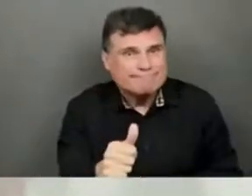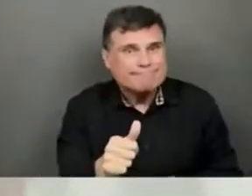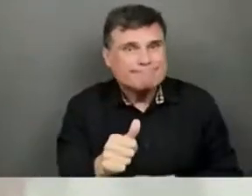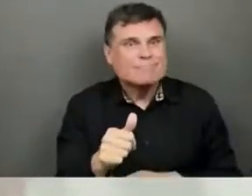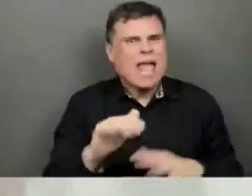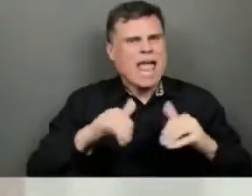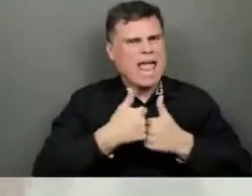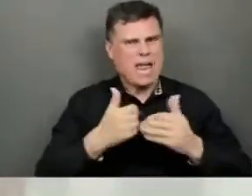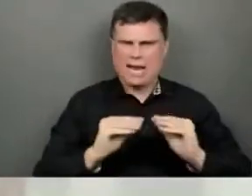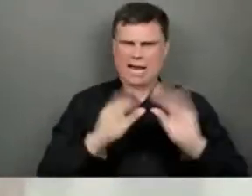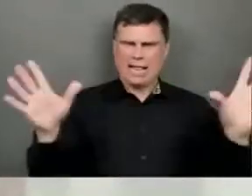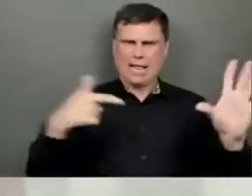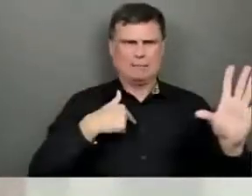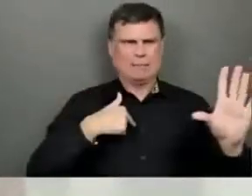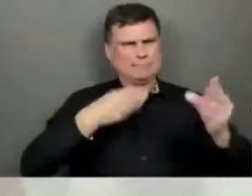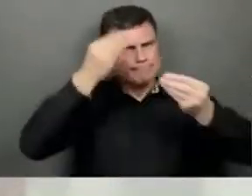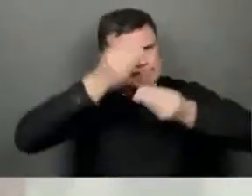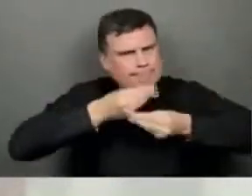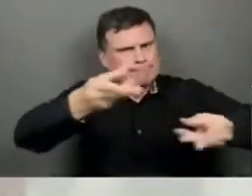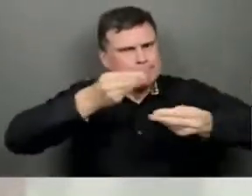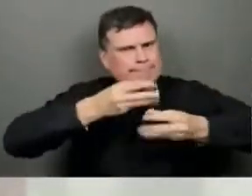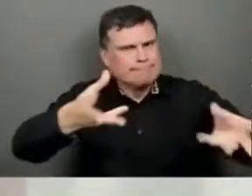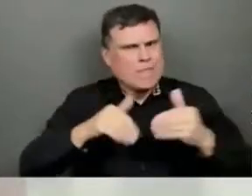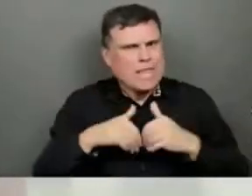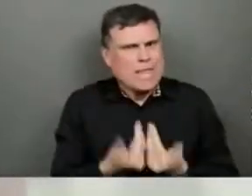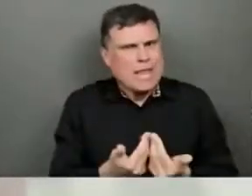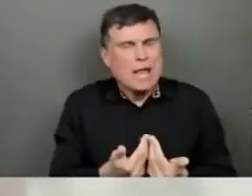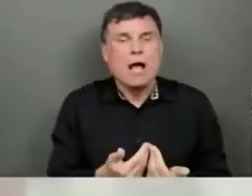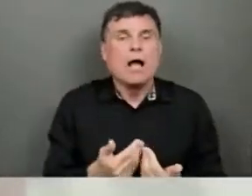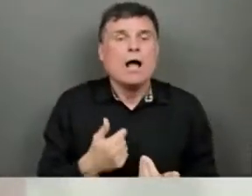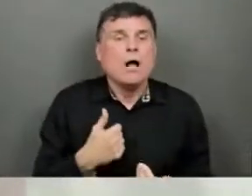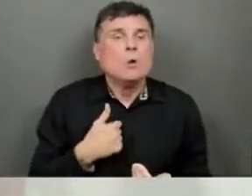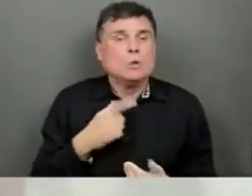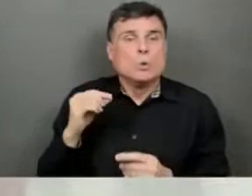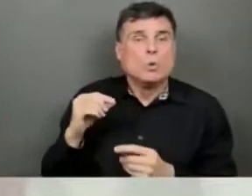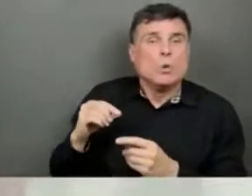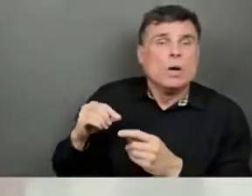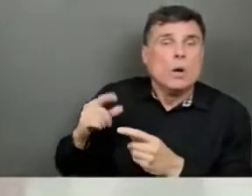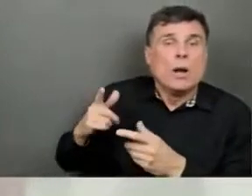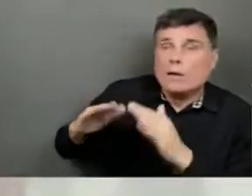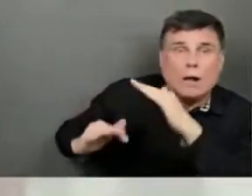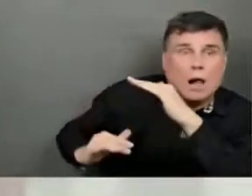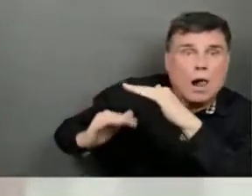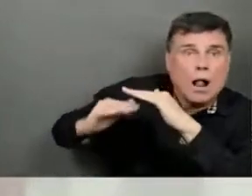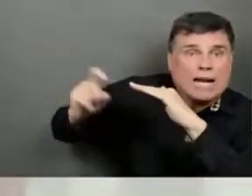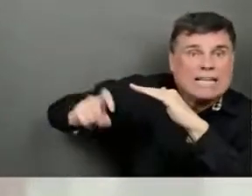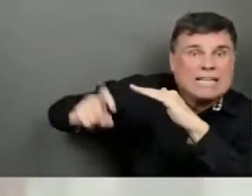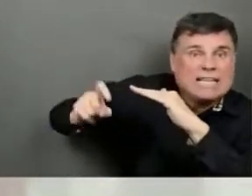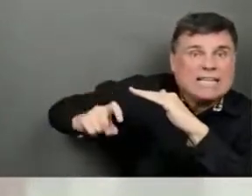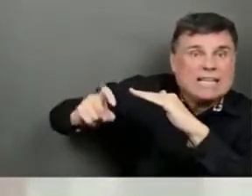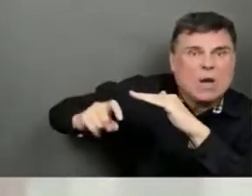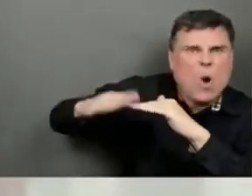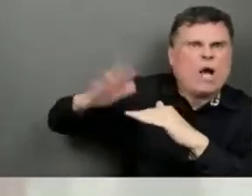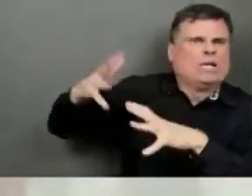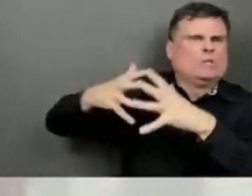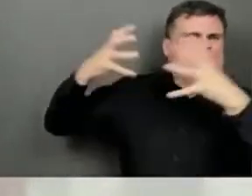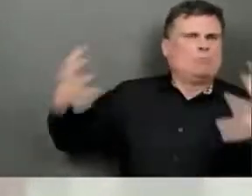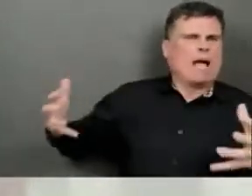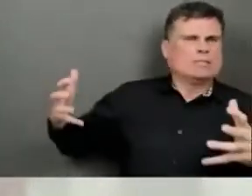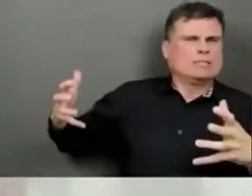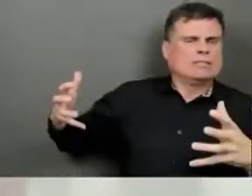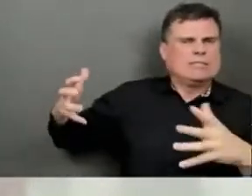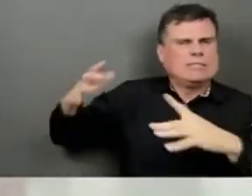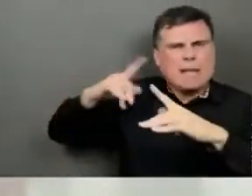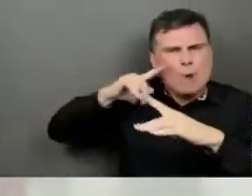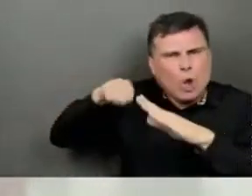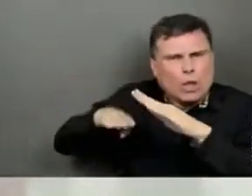doing just enough? And I talked about harms, and I know this virus has been so